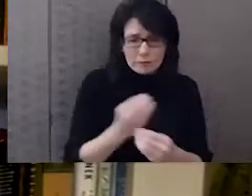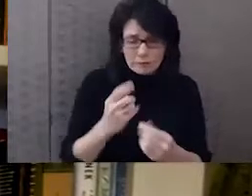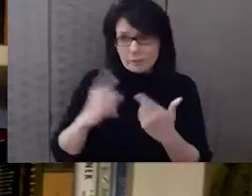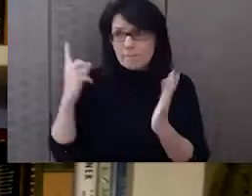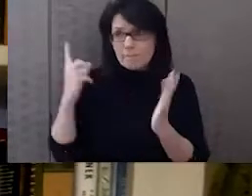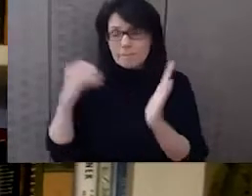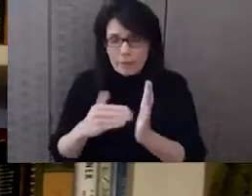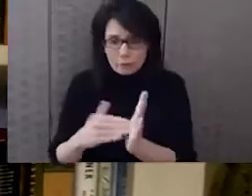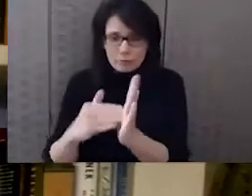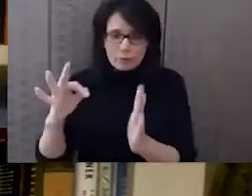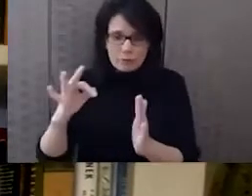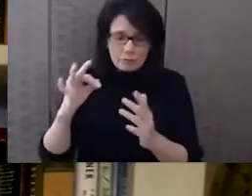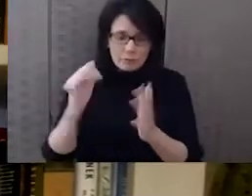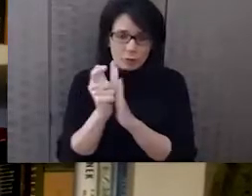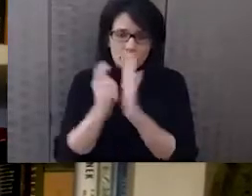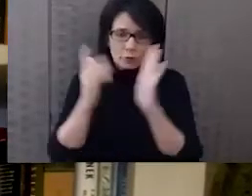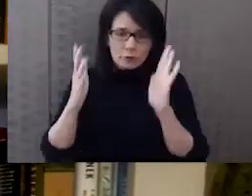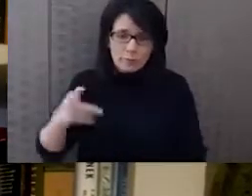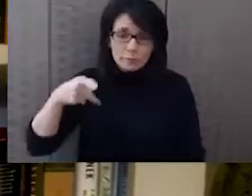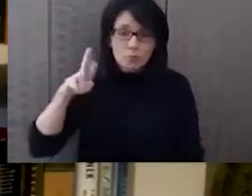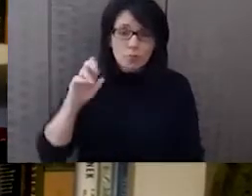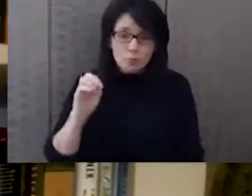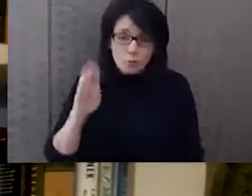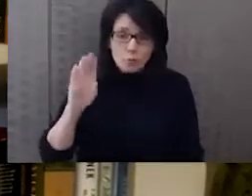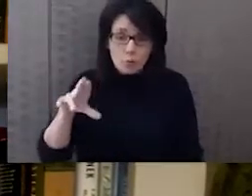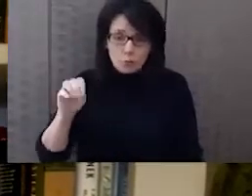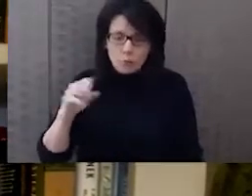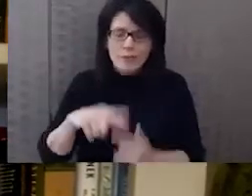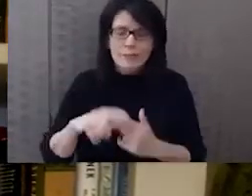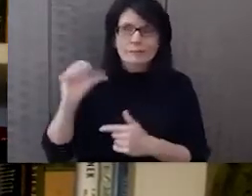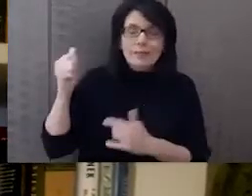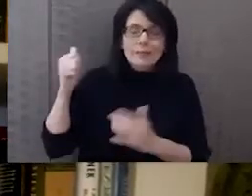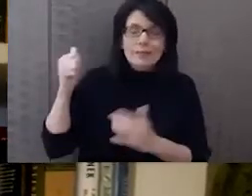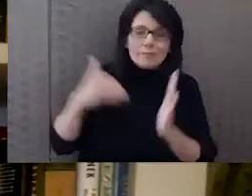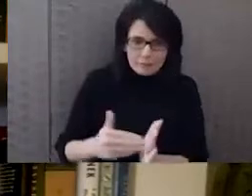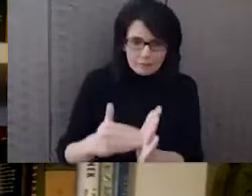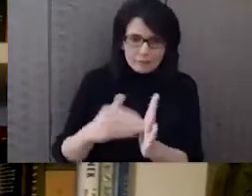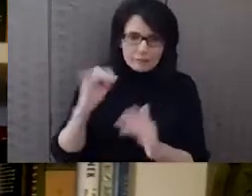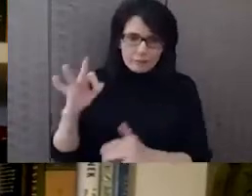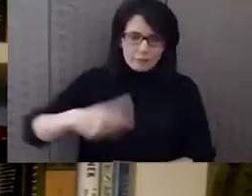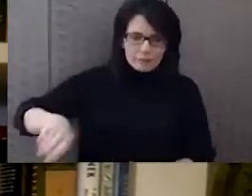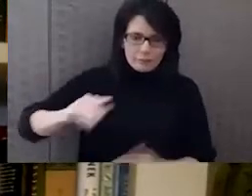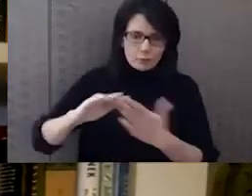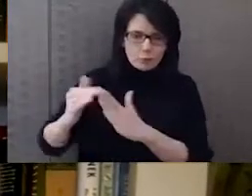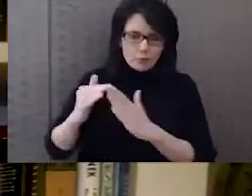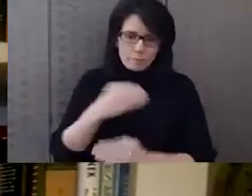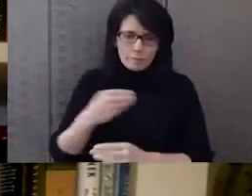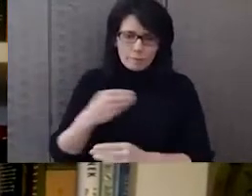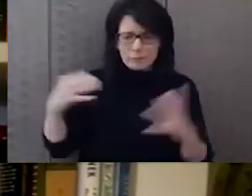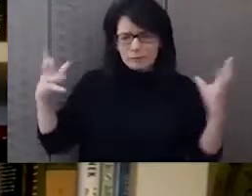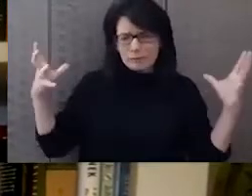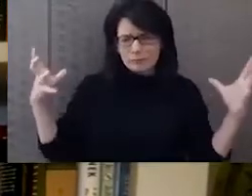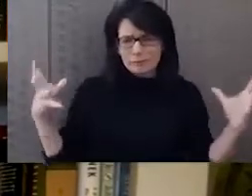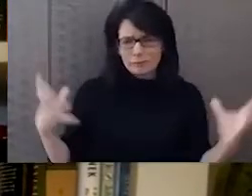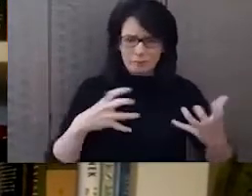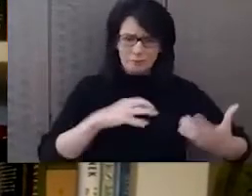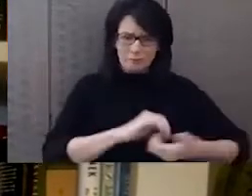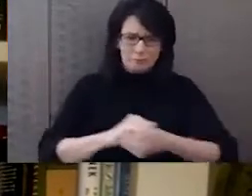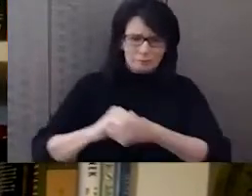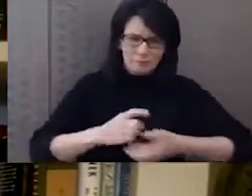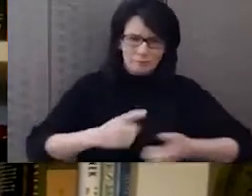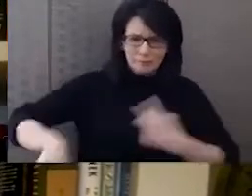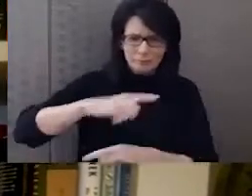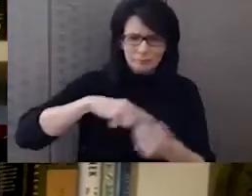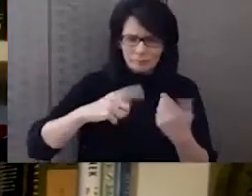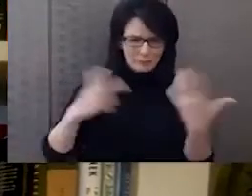tens of thousands of community members. Together we achieved real change. It was change measured on the scale